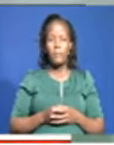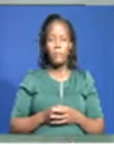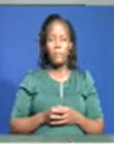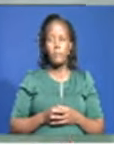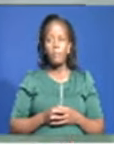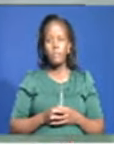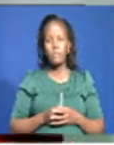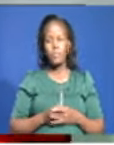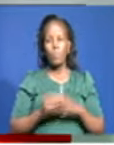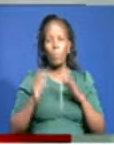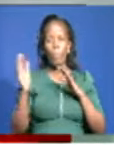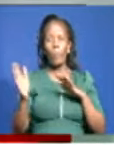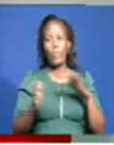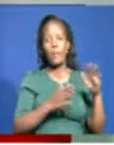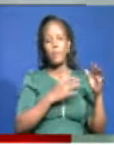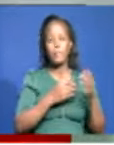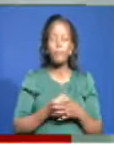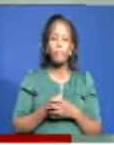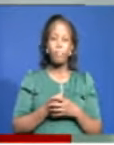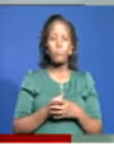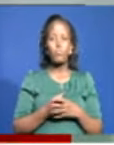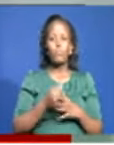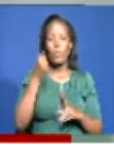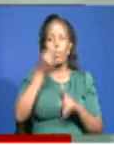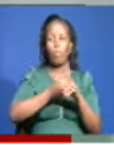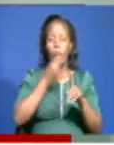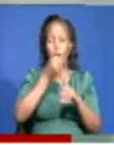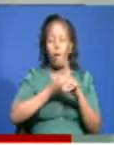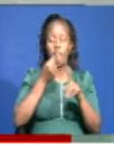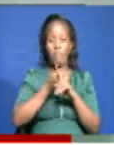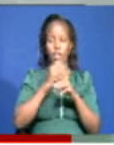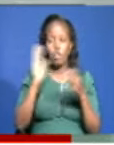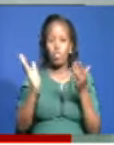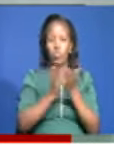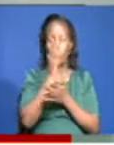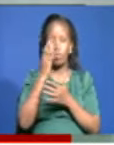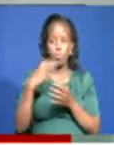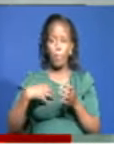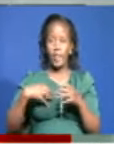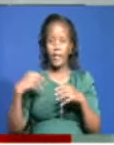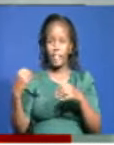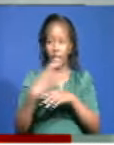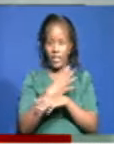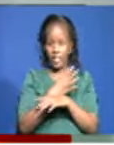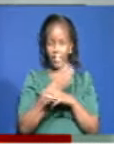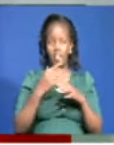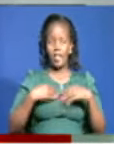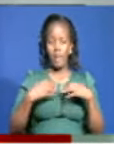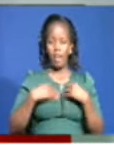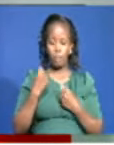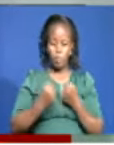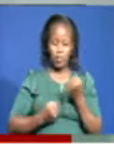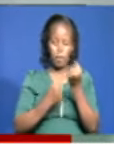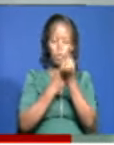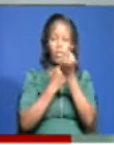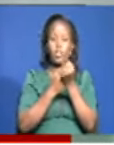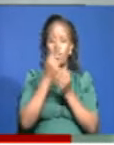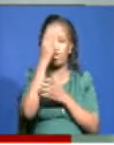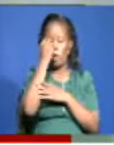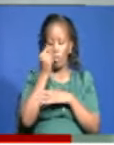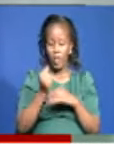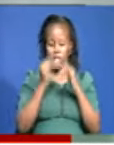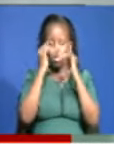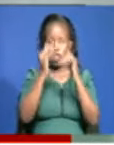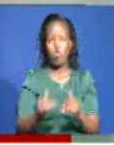Now, moving on, the fight against breast cancer in the country has received a major boost after a new comprehensive breast care center was